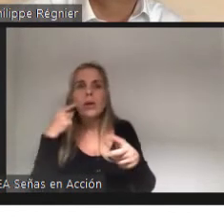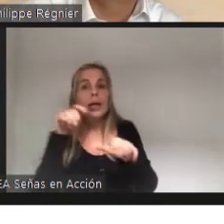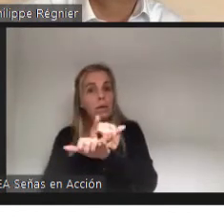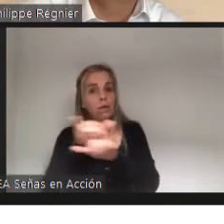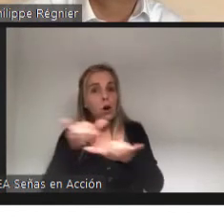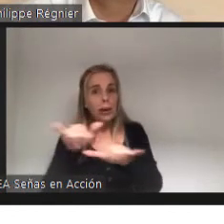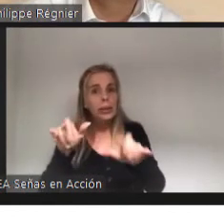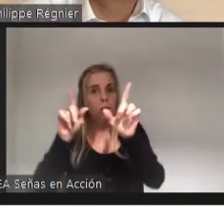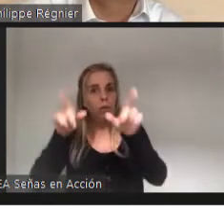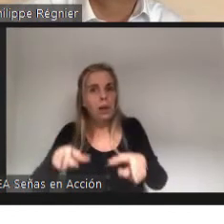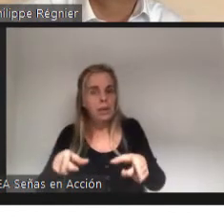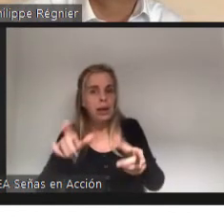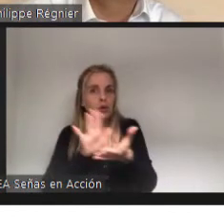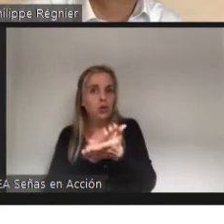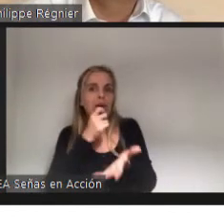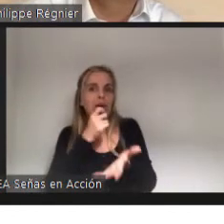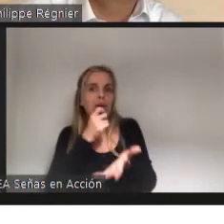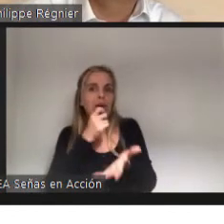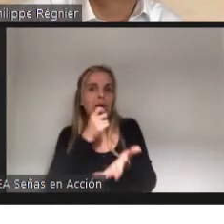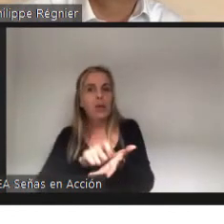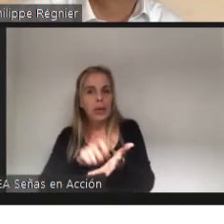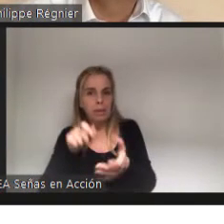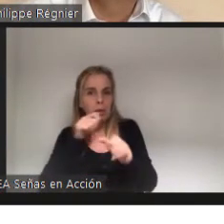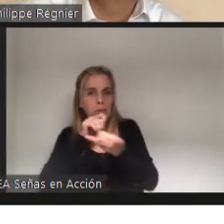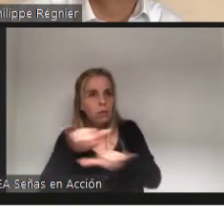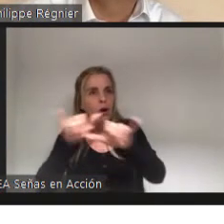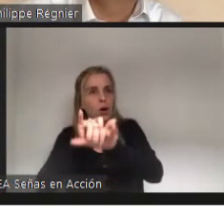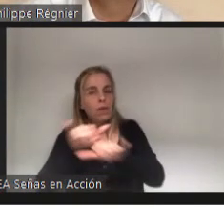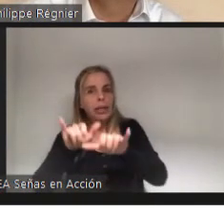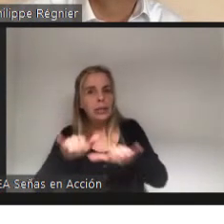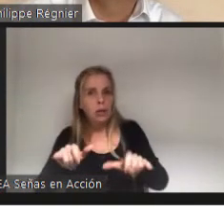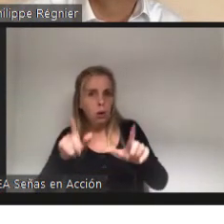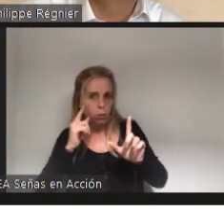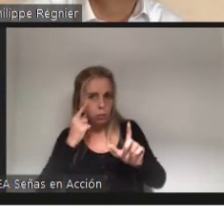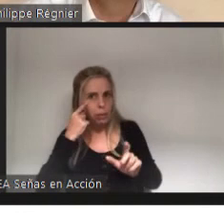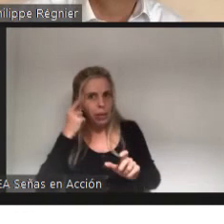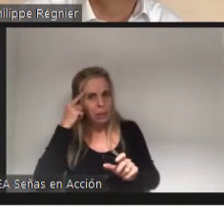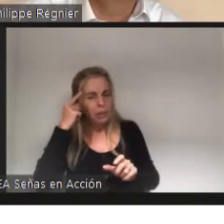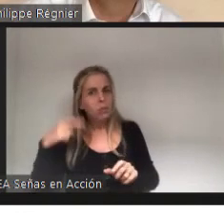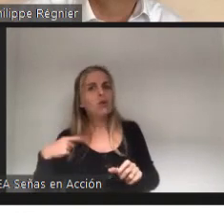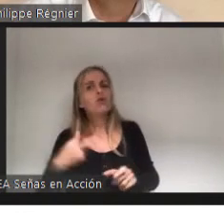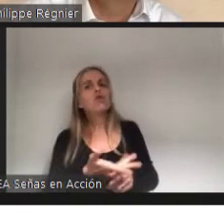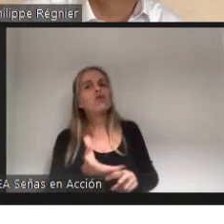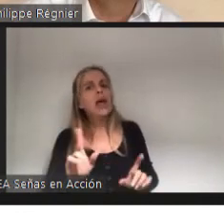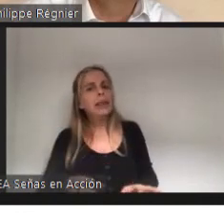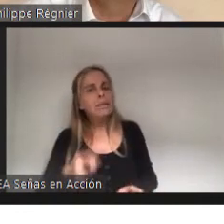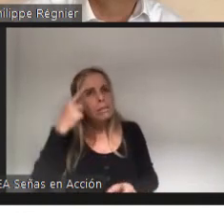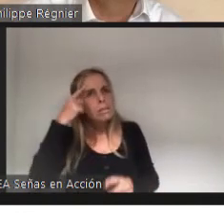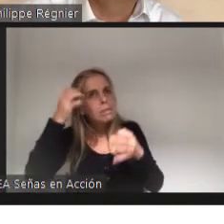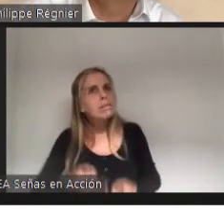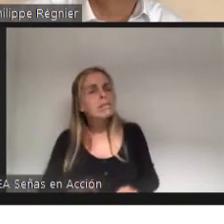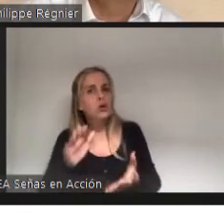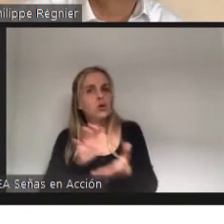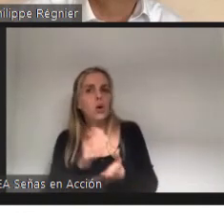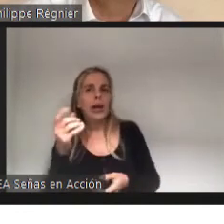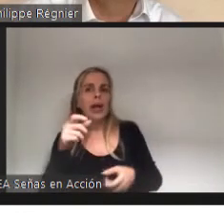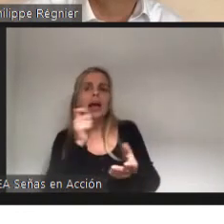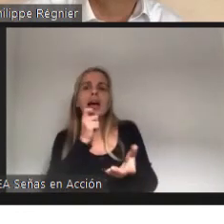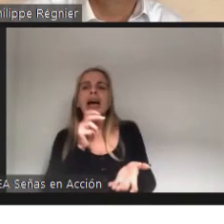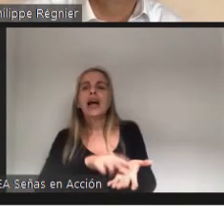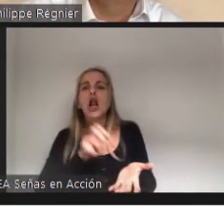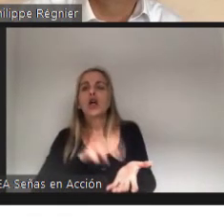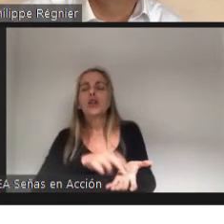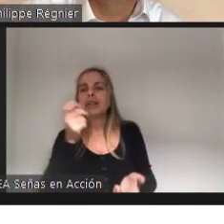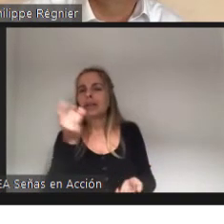include information. When it comes to journalism, people became aware of the issue of fake